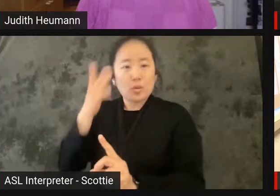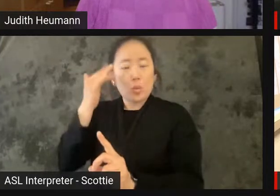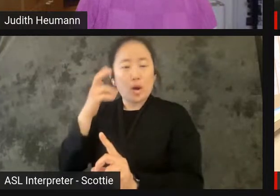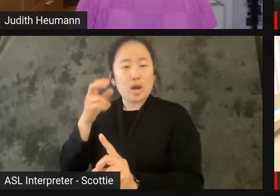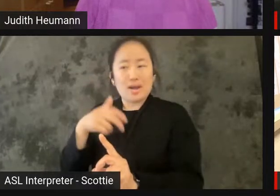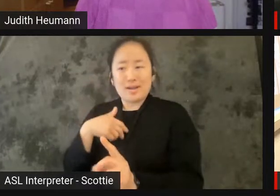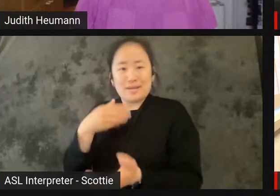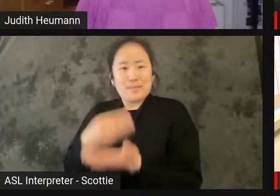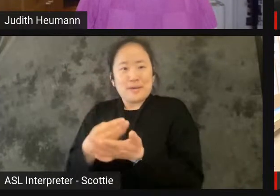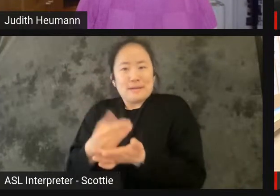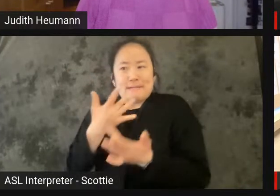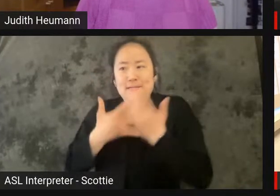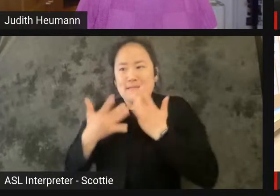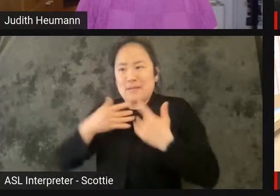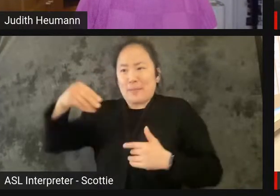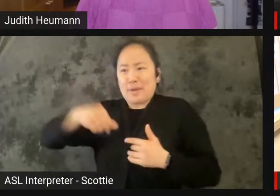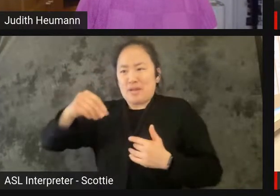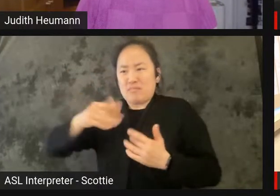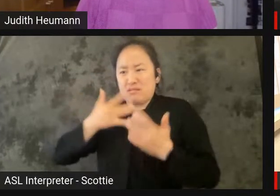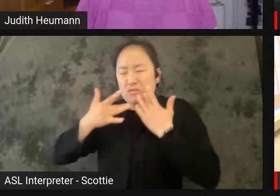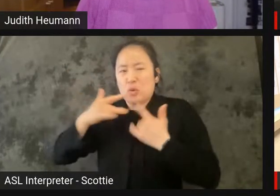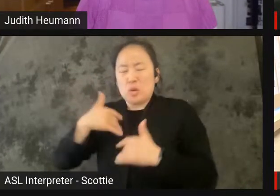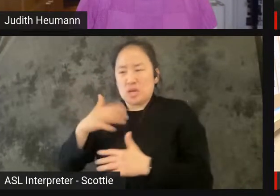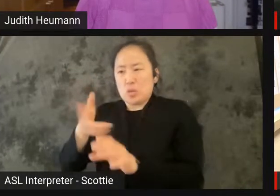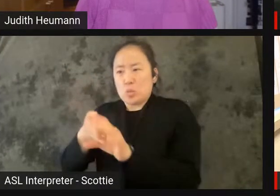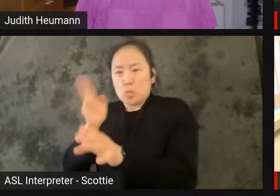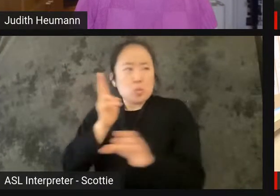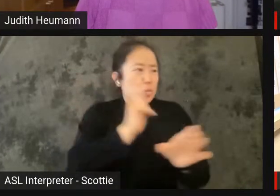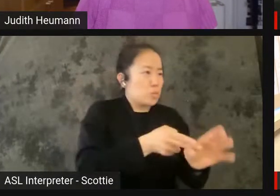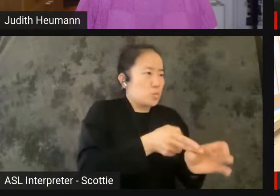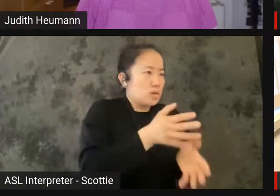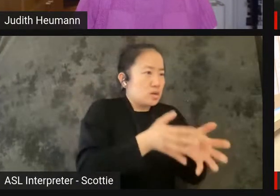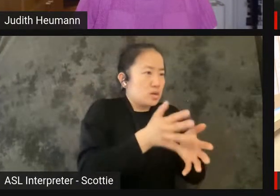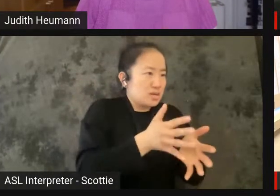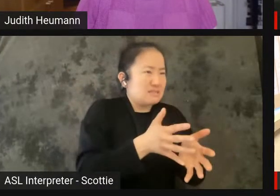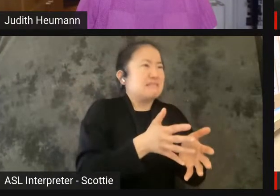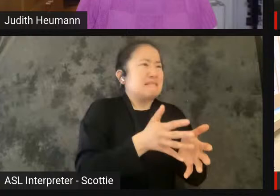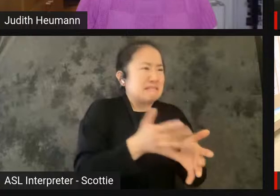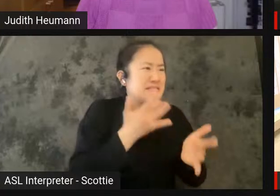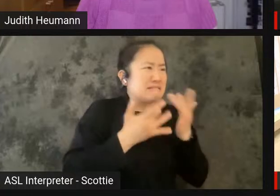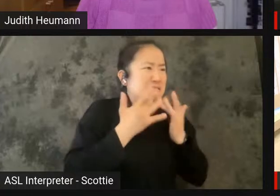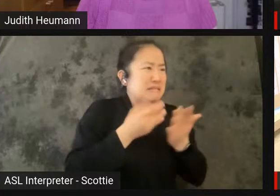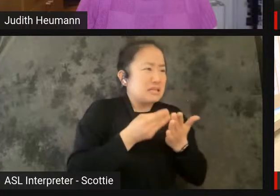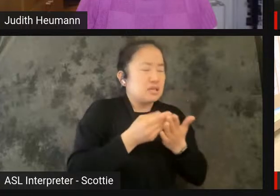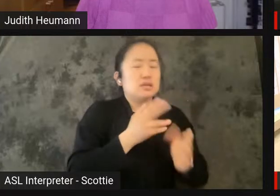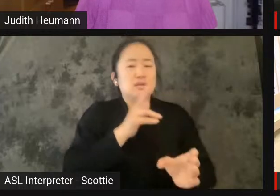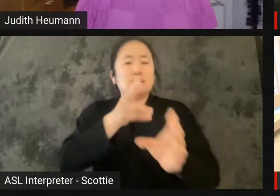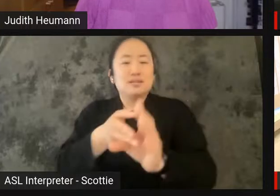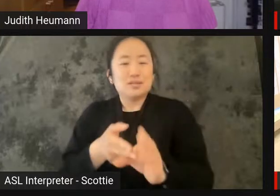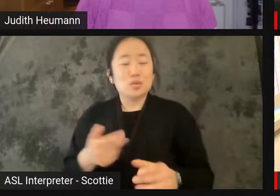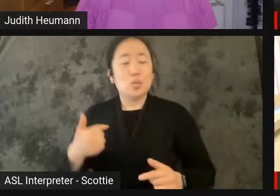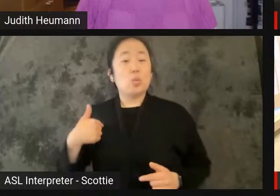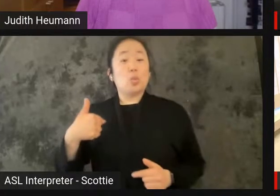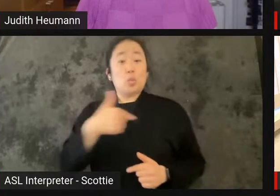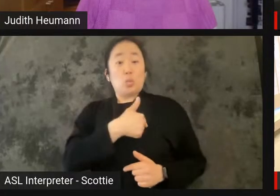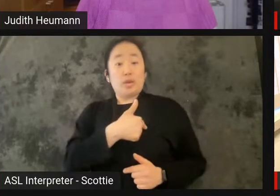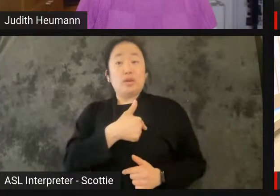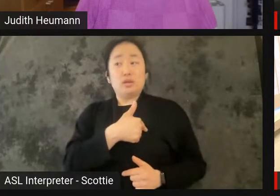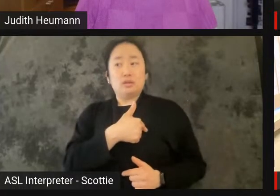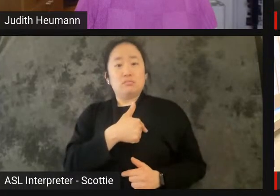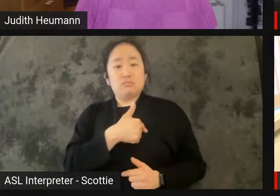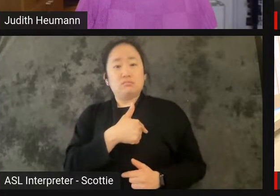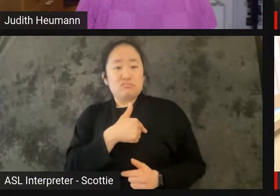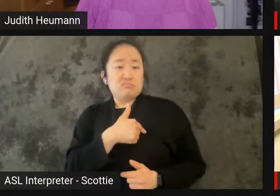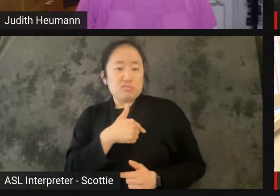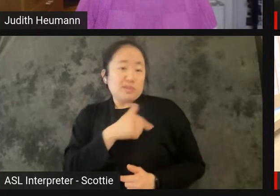And we are a part of the problem. So for me, what does it mean to be an ally? It means to